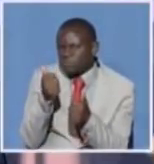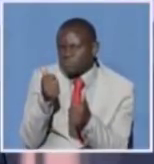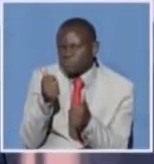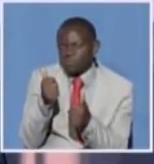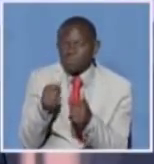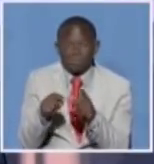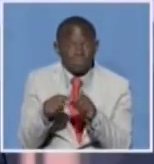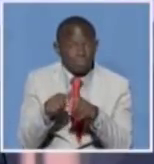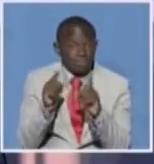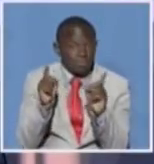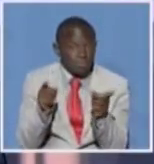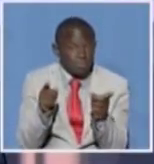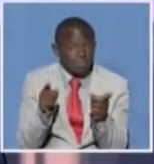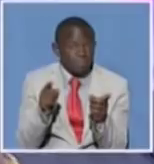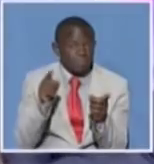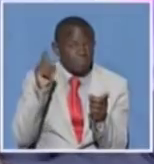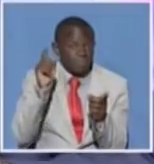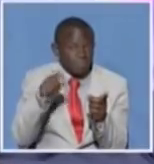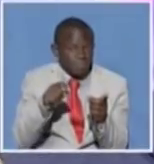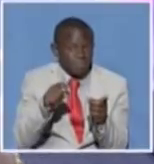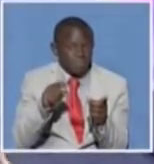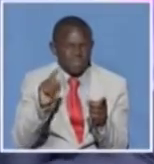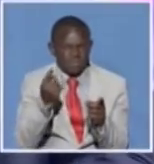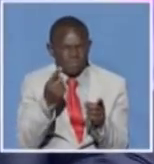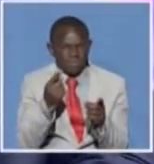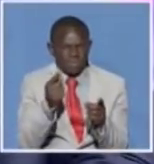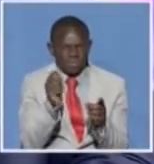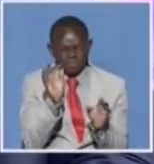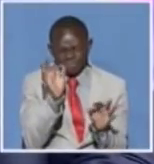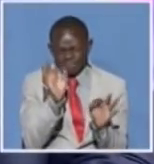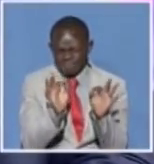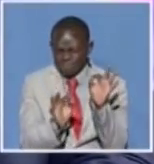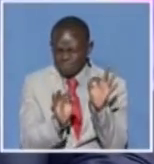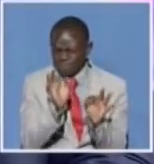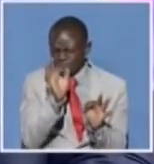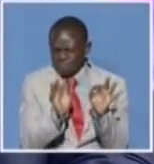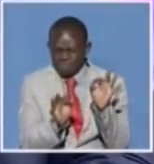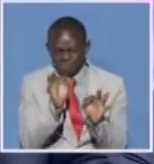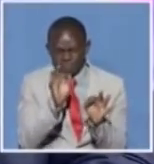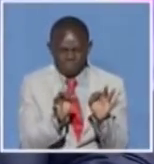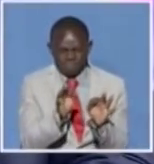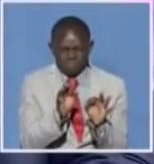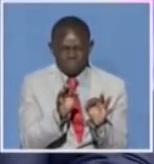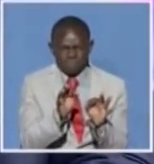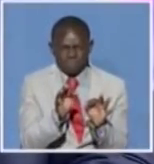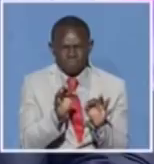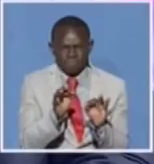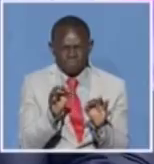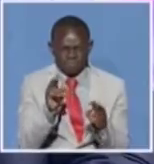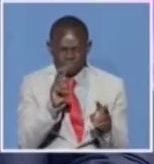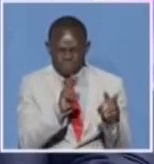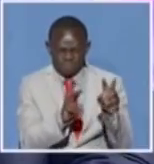to be viewed and assessed on the basis of feasibility of what you